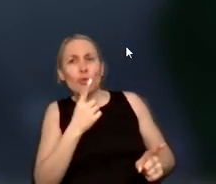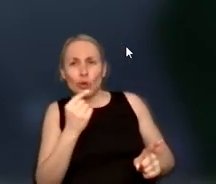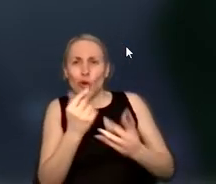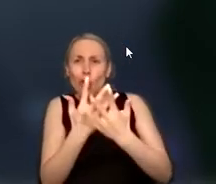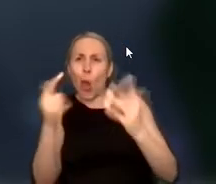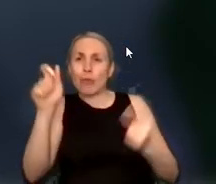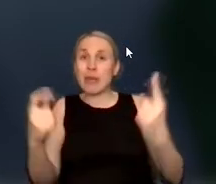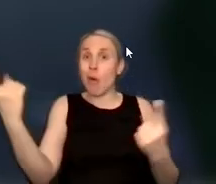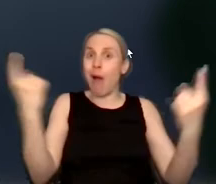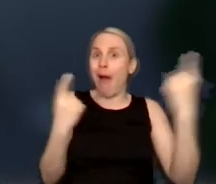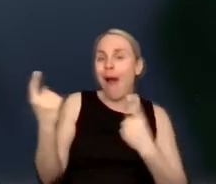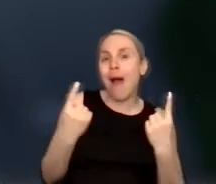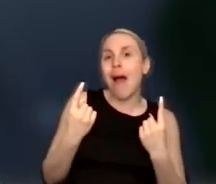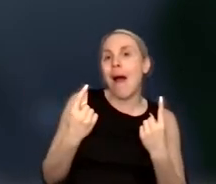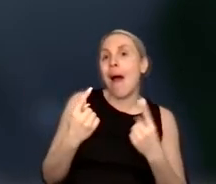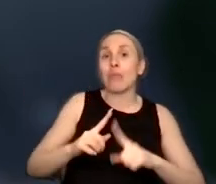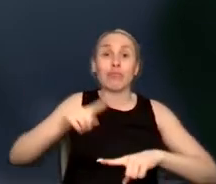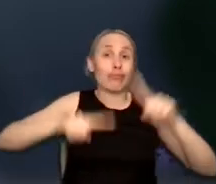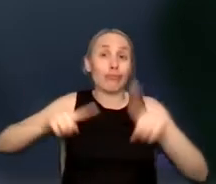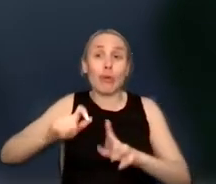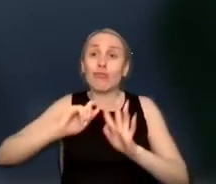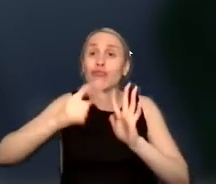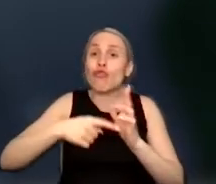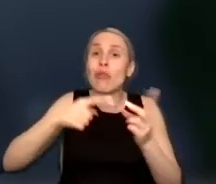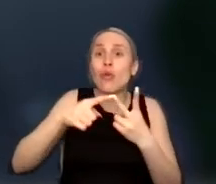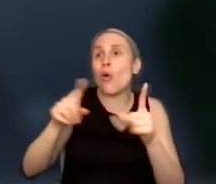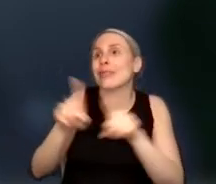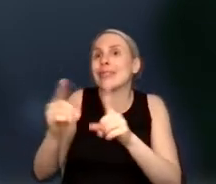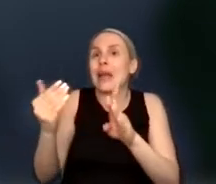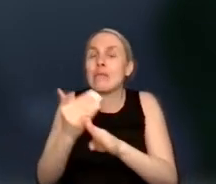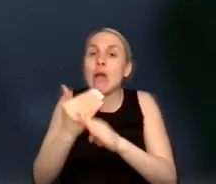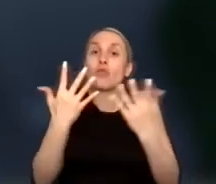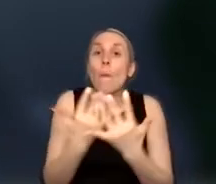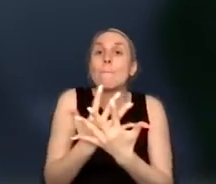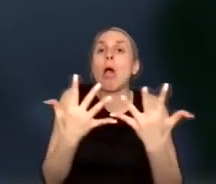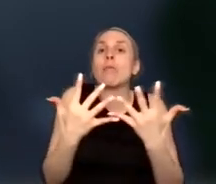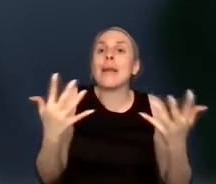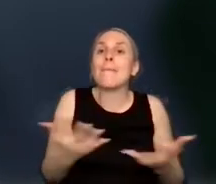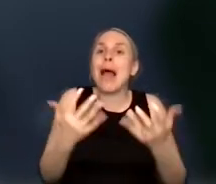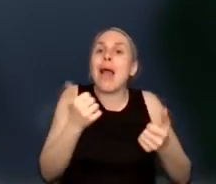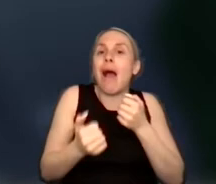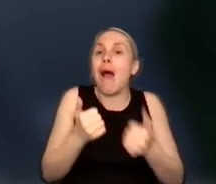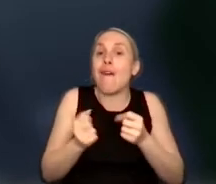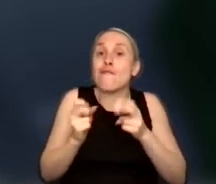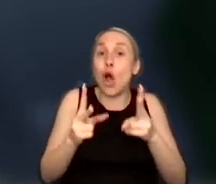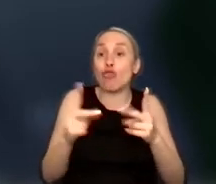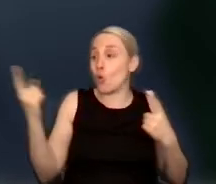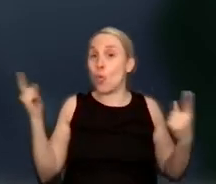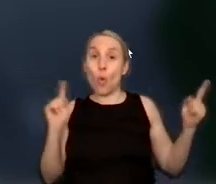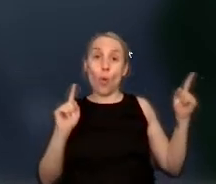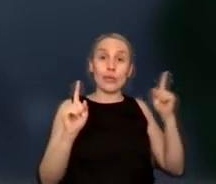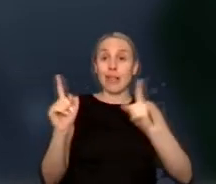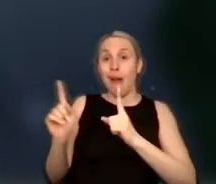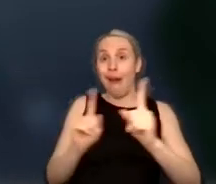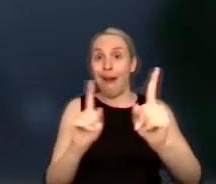of task, or like, or being like in a multiplayer version, having people all walking together and doing this kind of